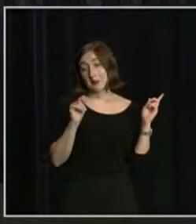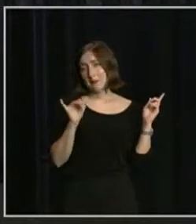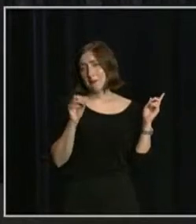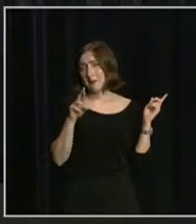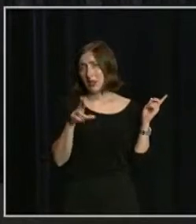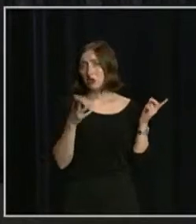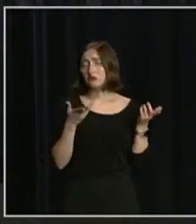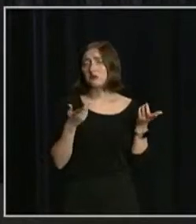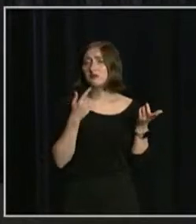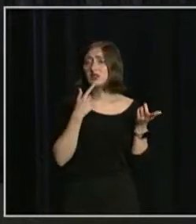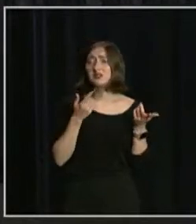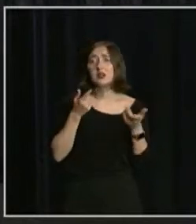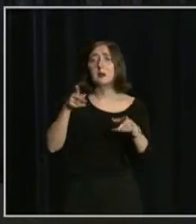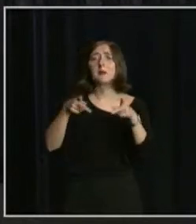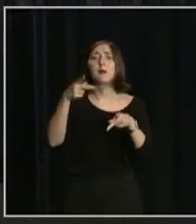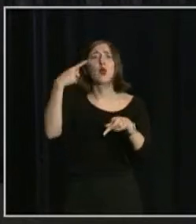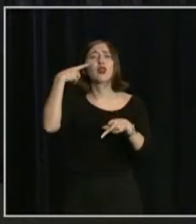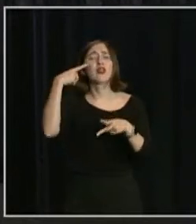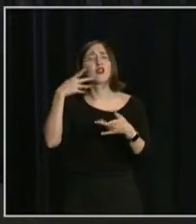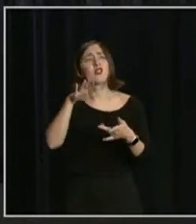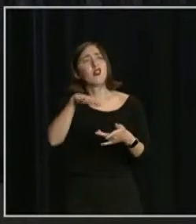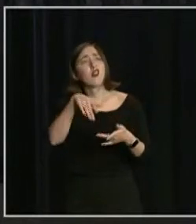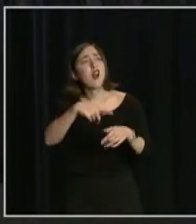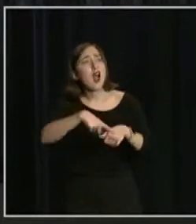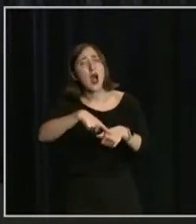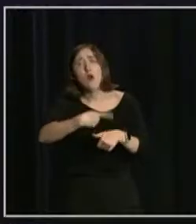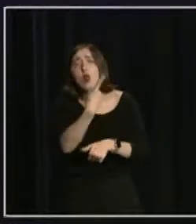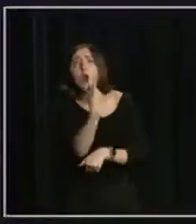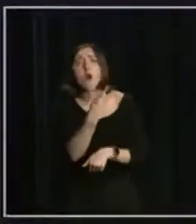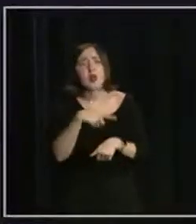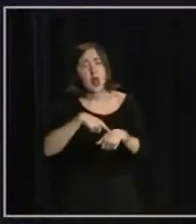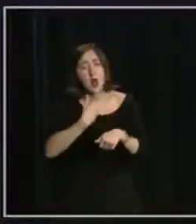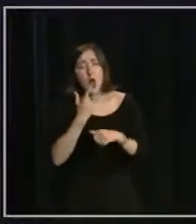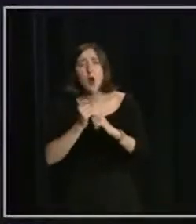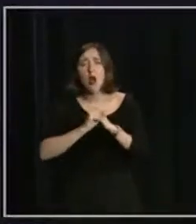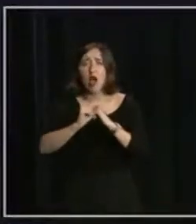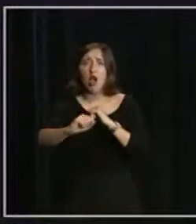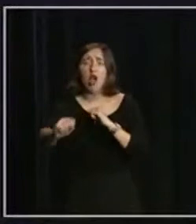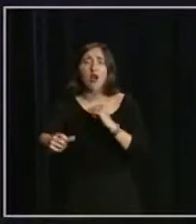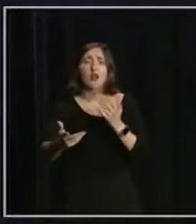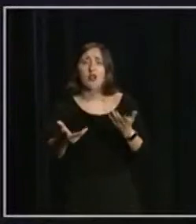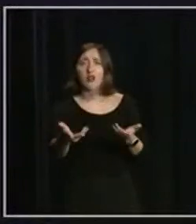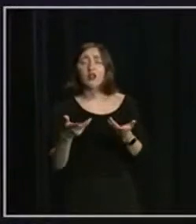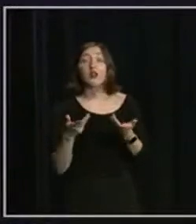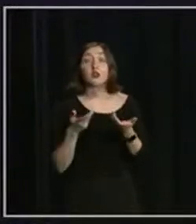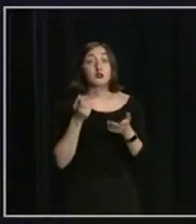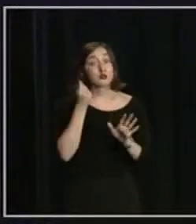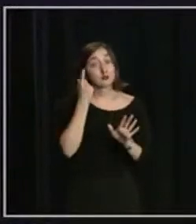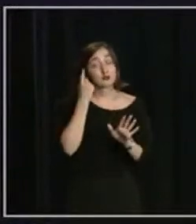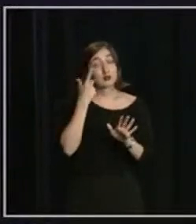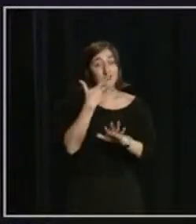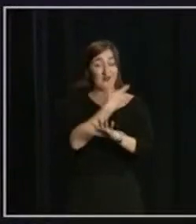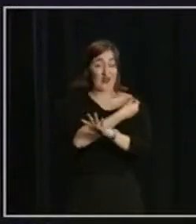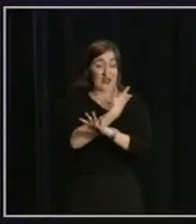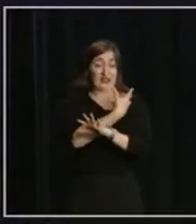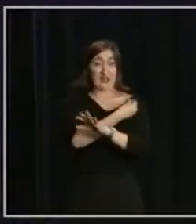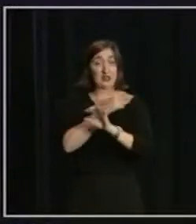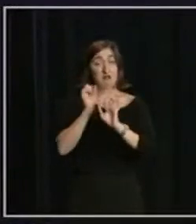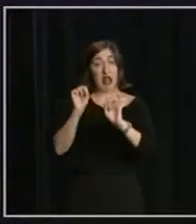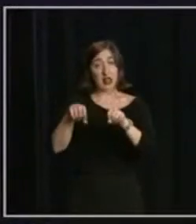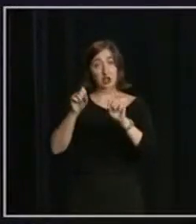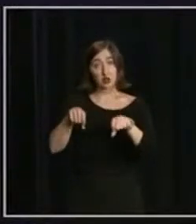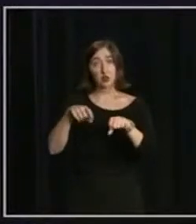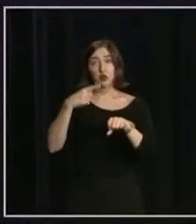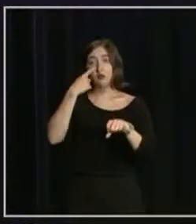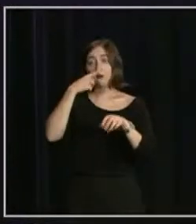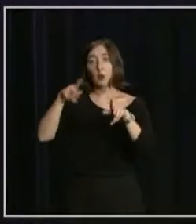go on? And as a reminder, the vaccine is eligible only for people 12 and up. And of that population, I read in